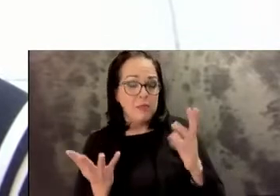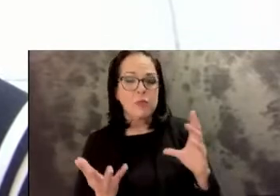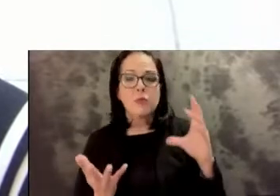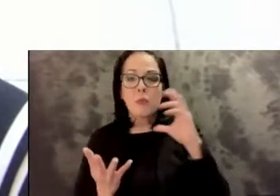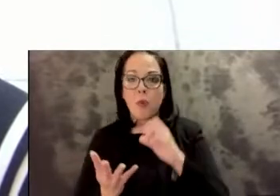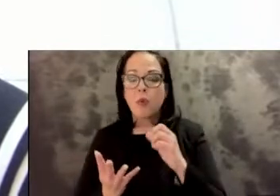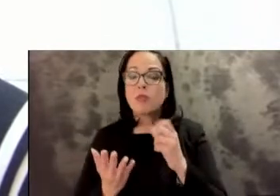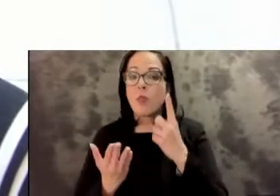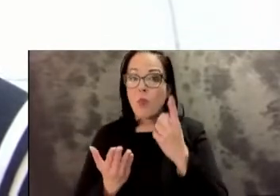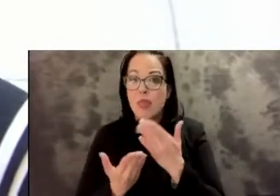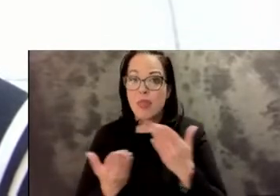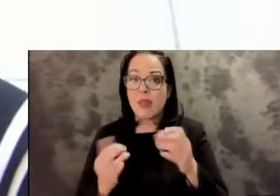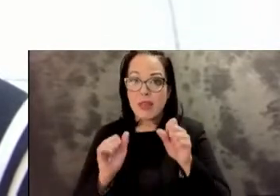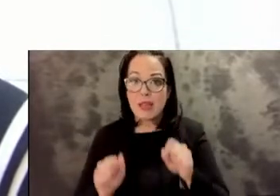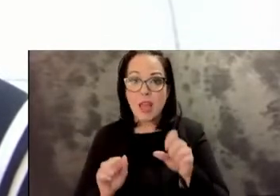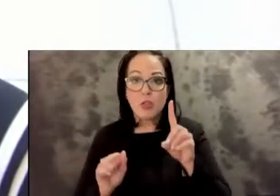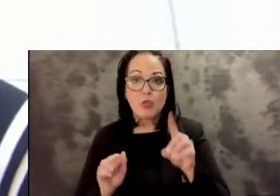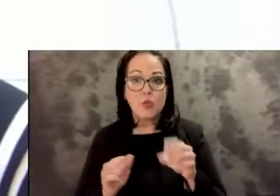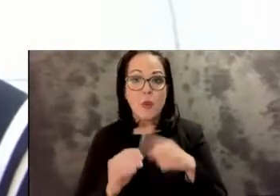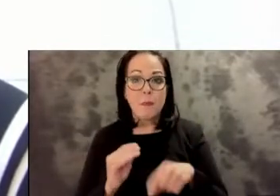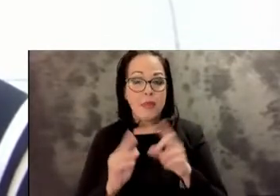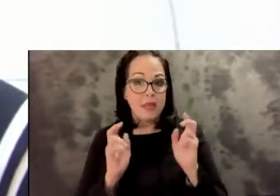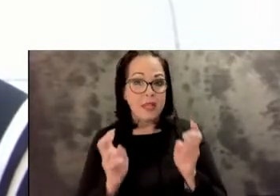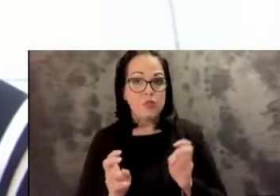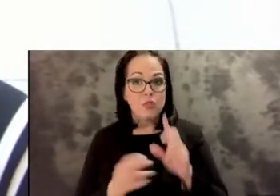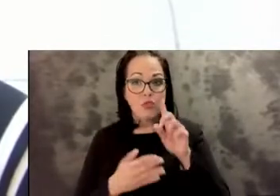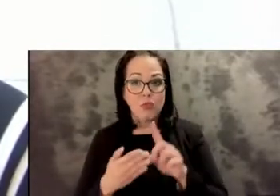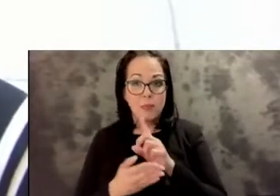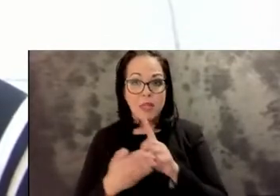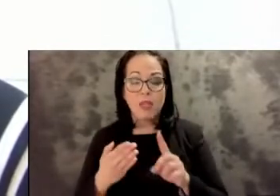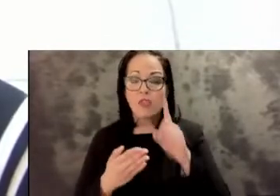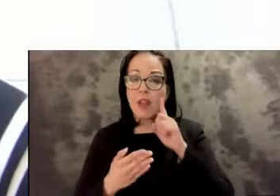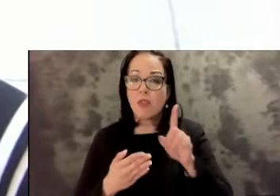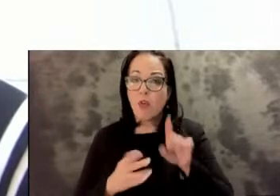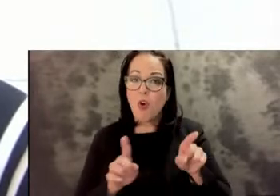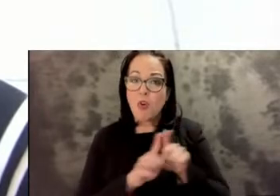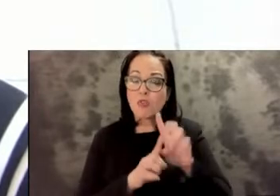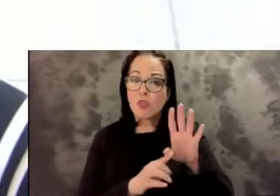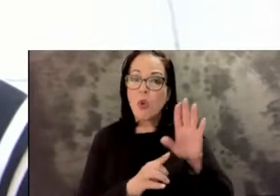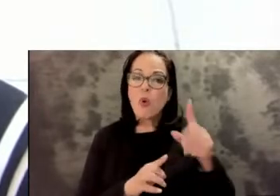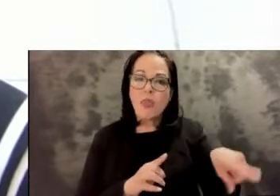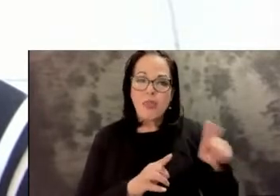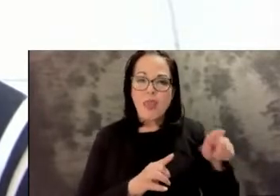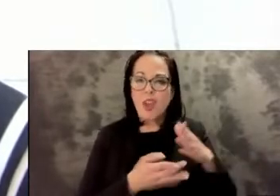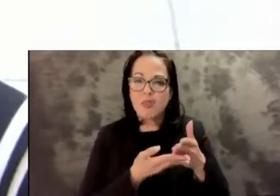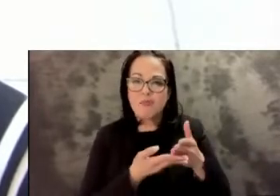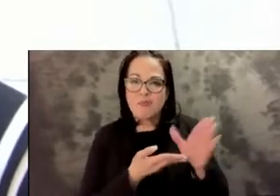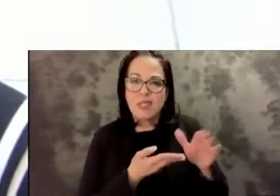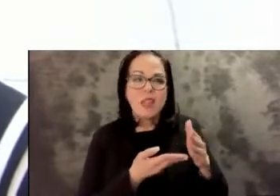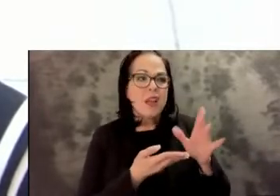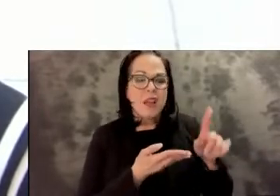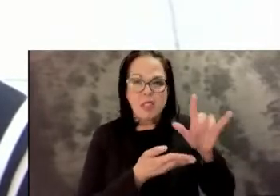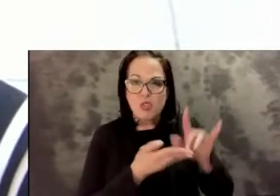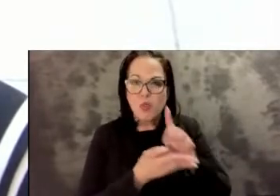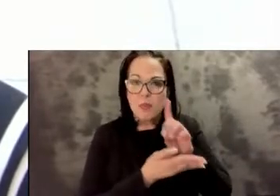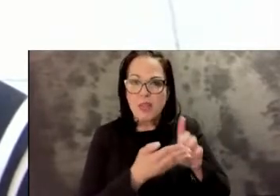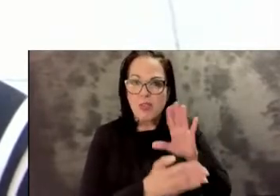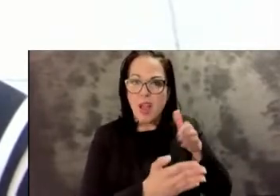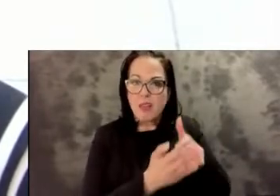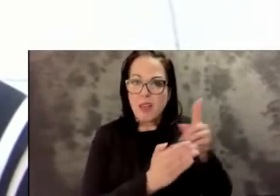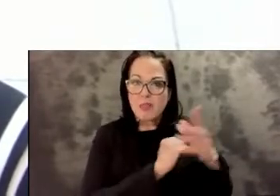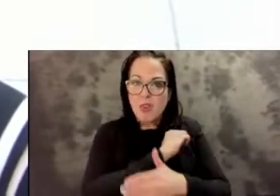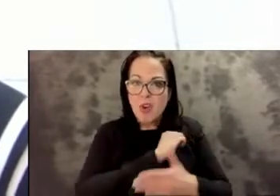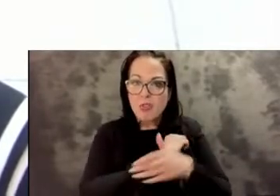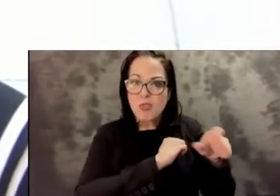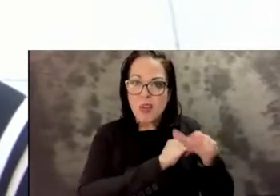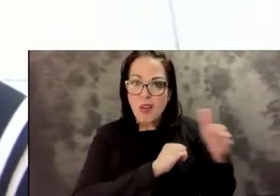we can do about the issues of discrimination and xenophobia is to ensure that our children henceforth grow up with the